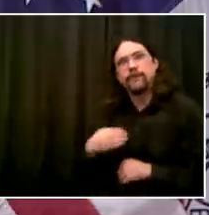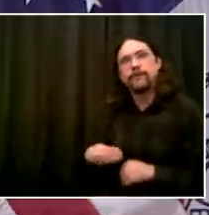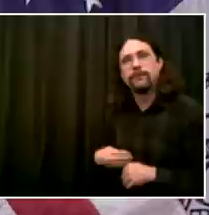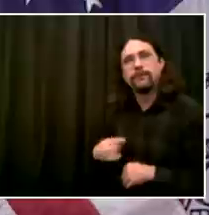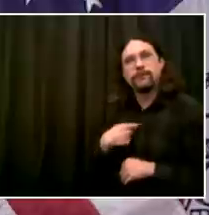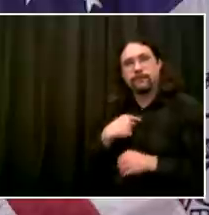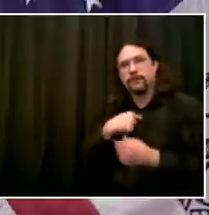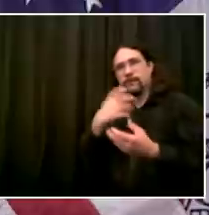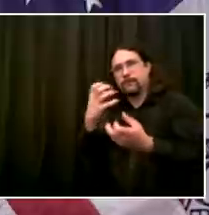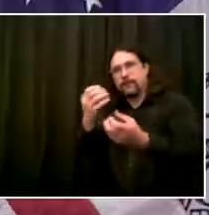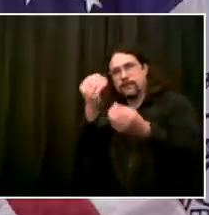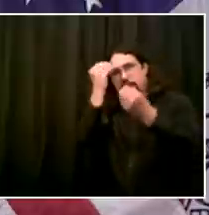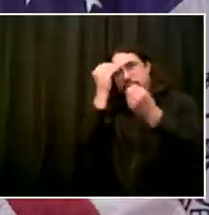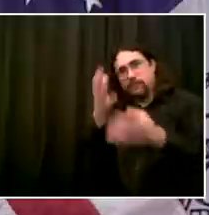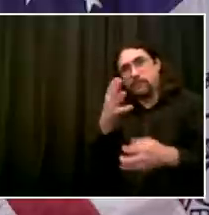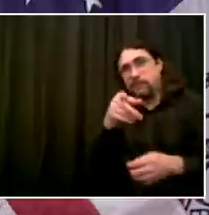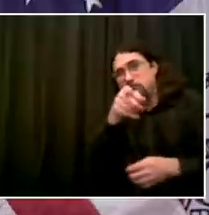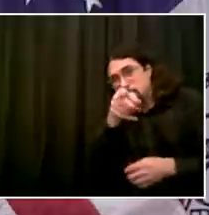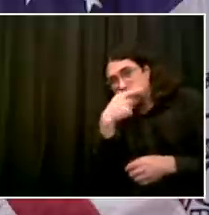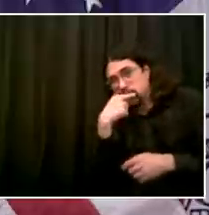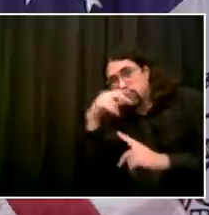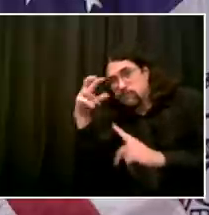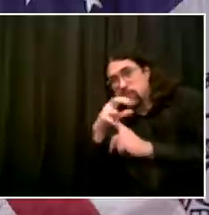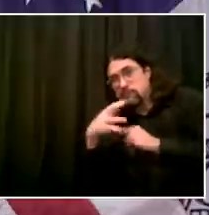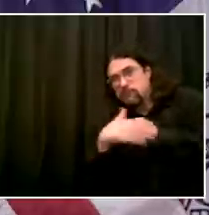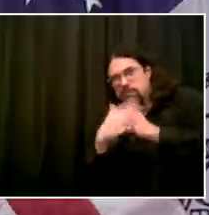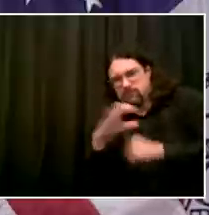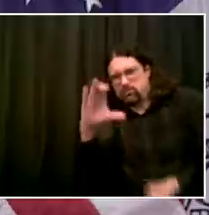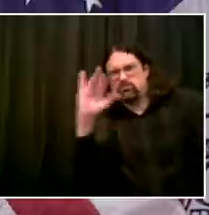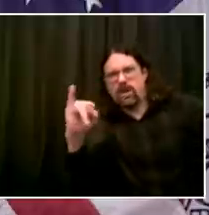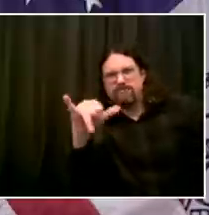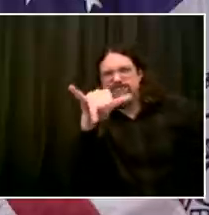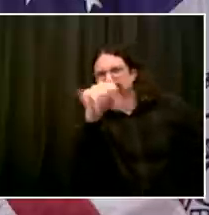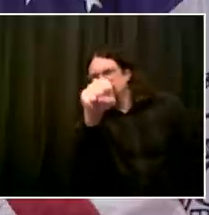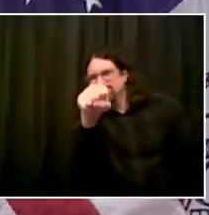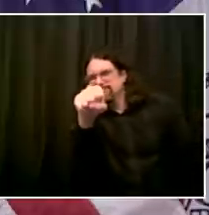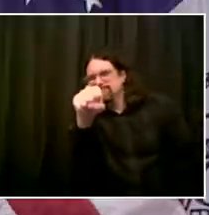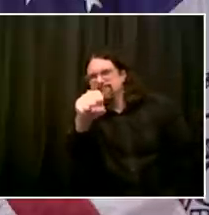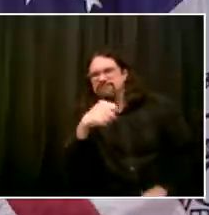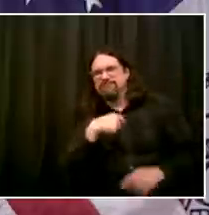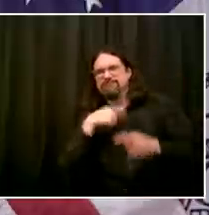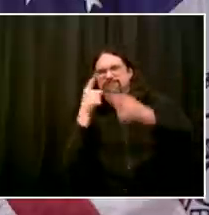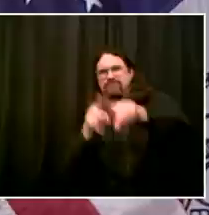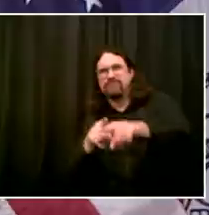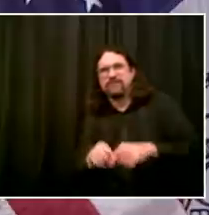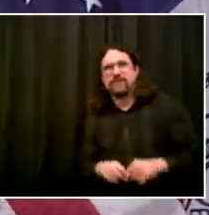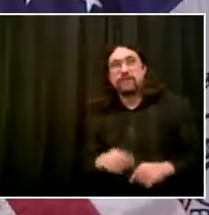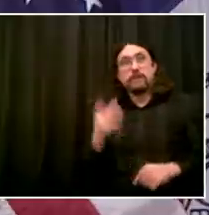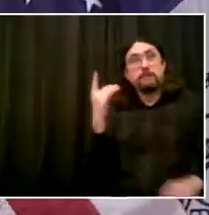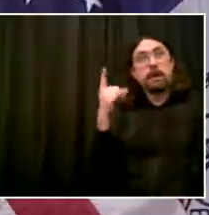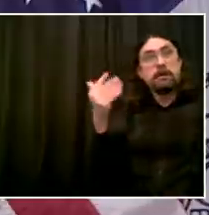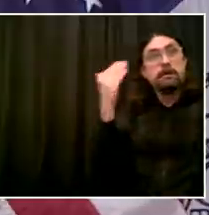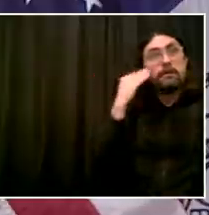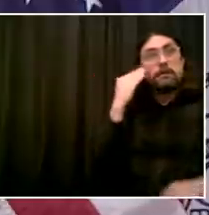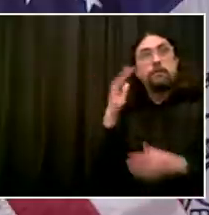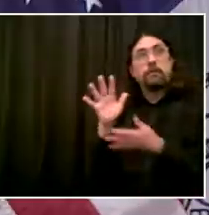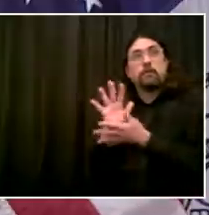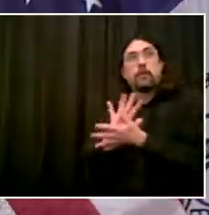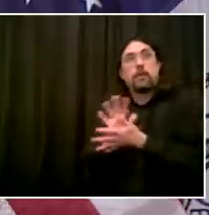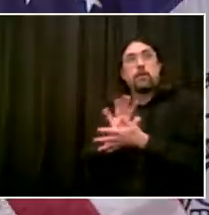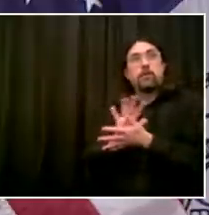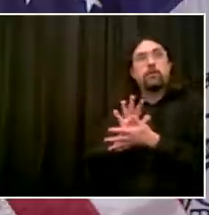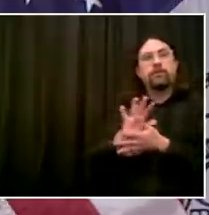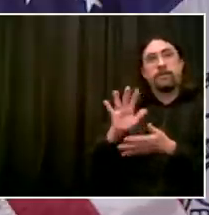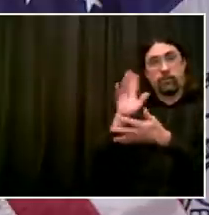So here are my questions. They're related. On May 7th, the governor extended the eviction moratorium from June 20th to